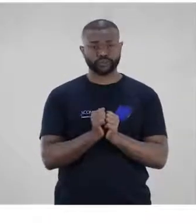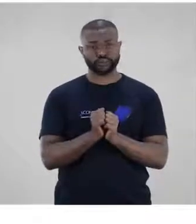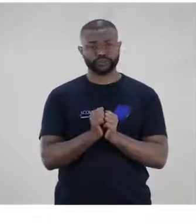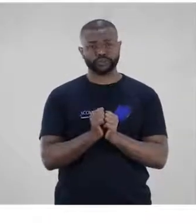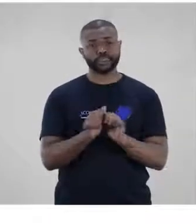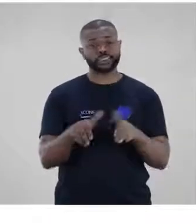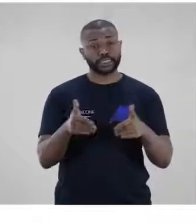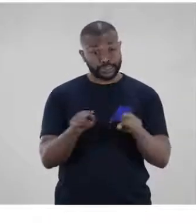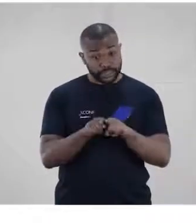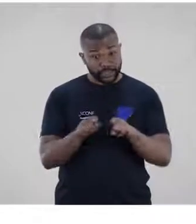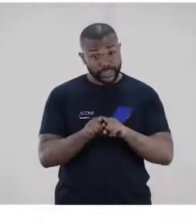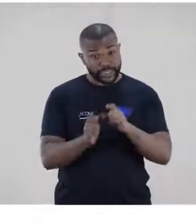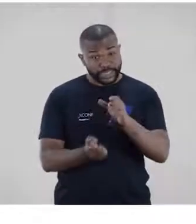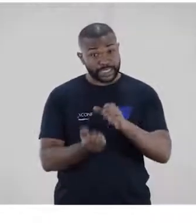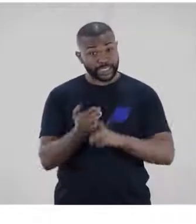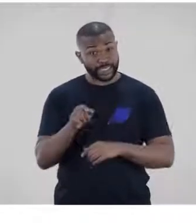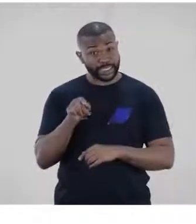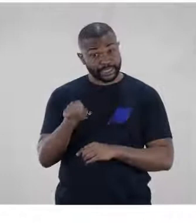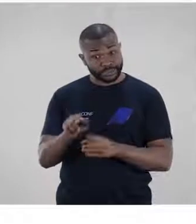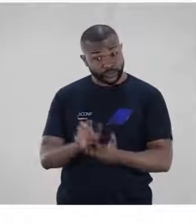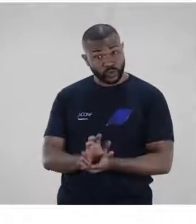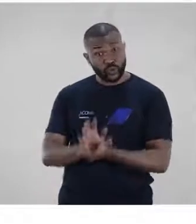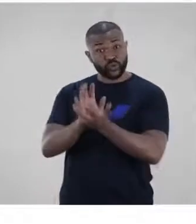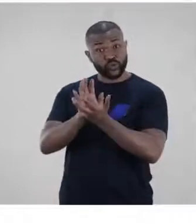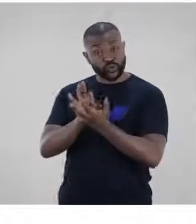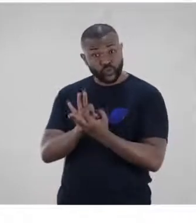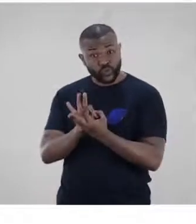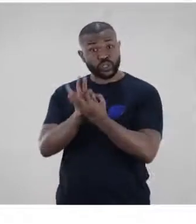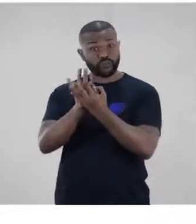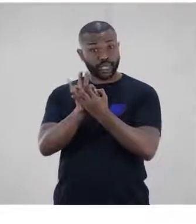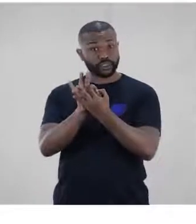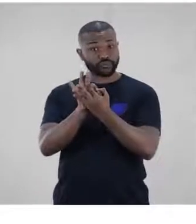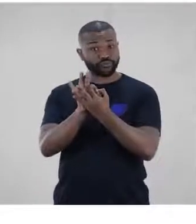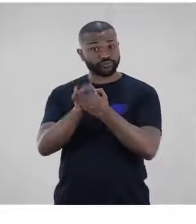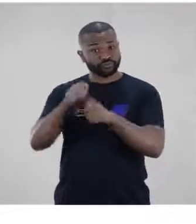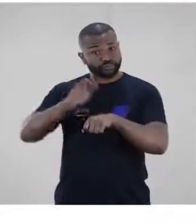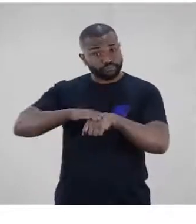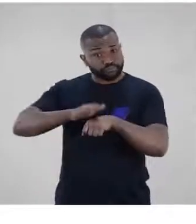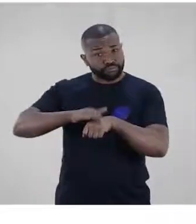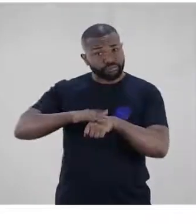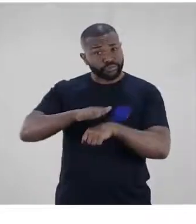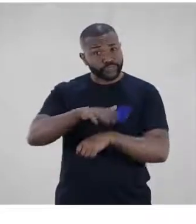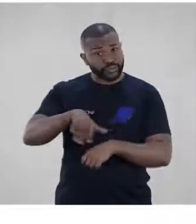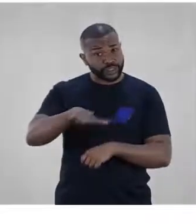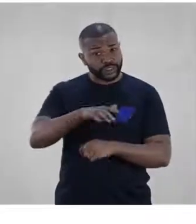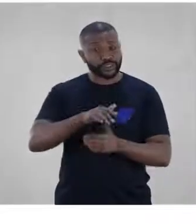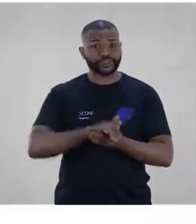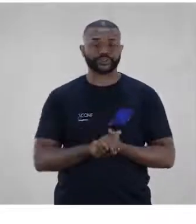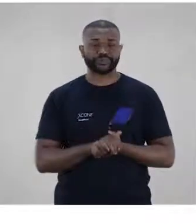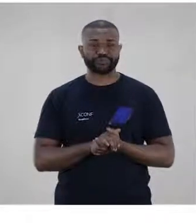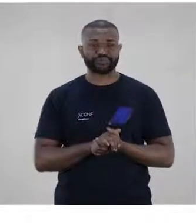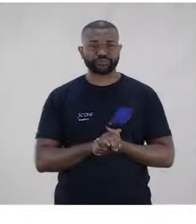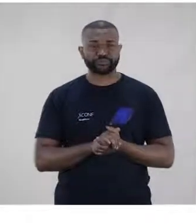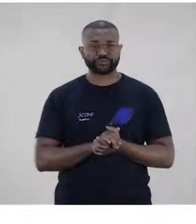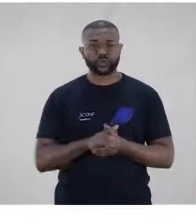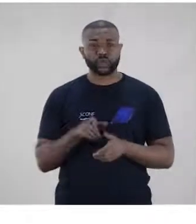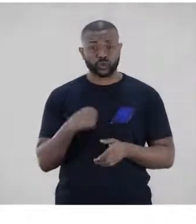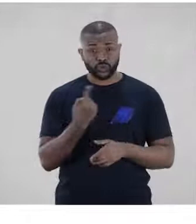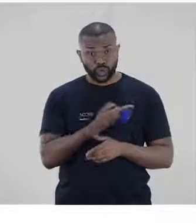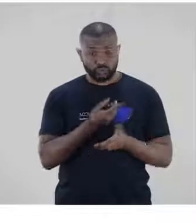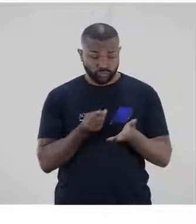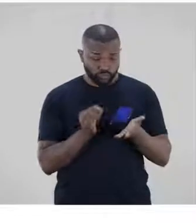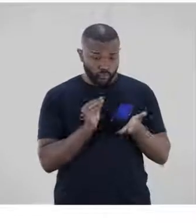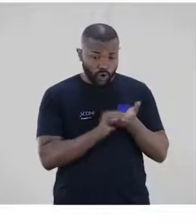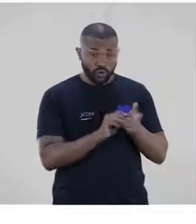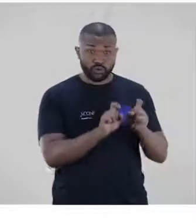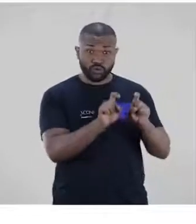group of data governance folks, and then bake all of that computationally into the platform, so you don't have